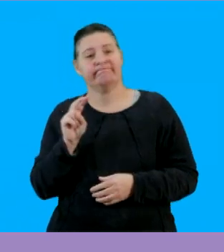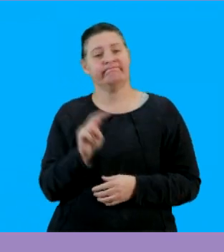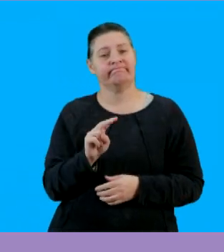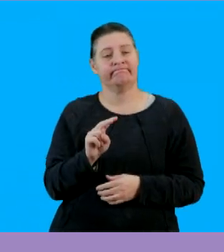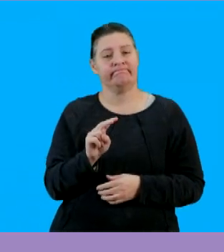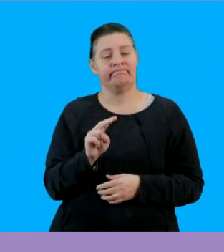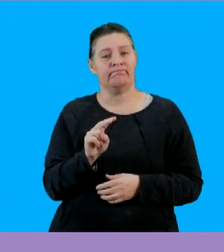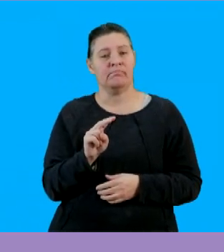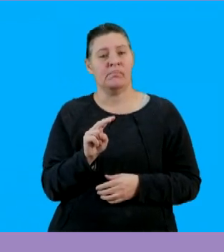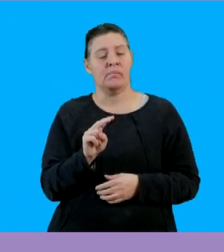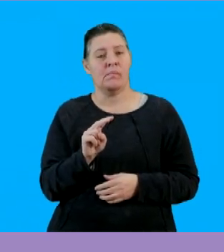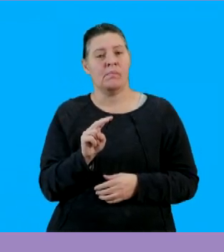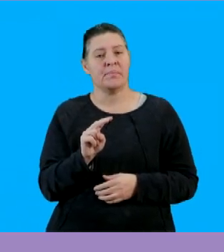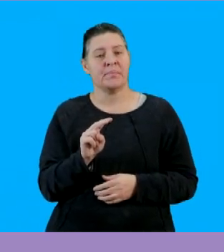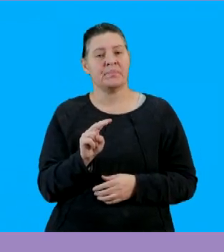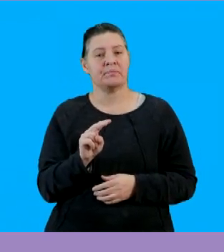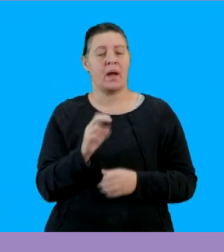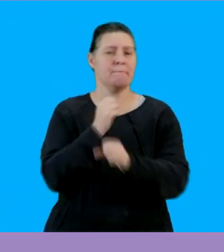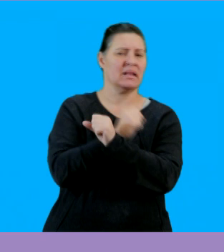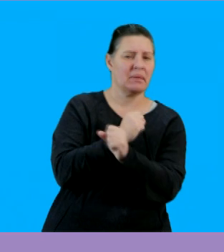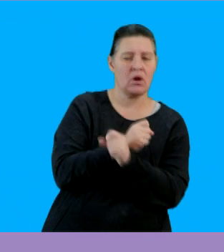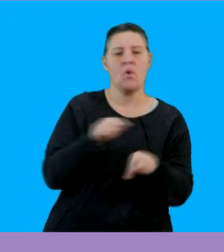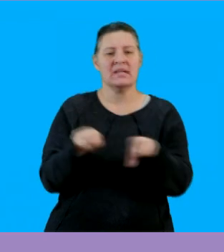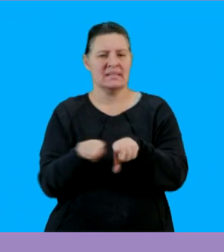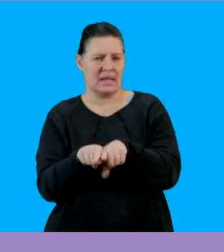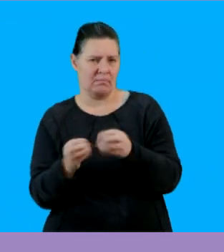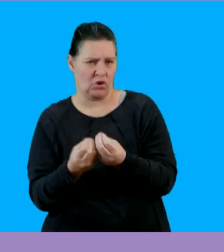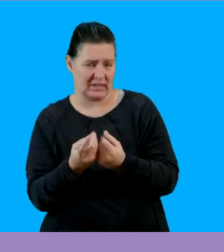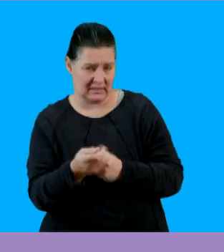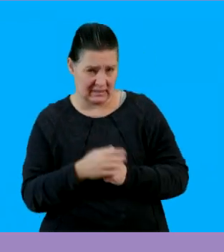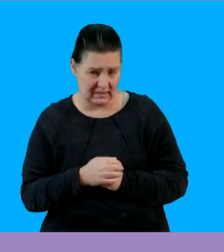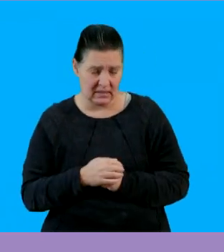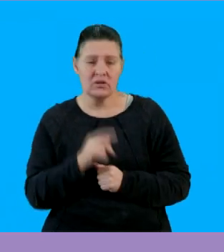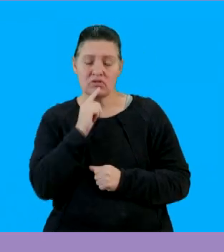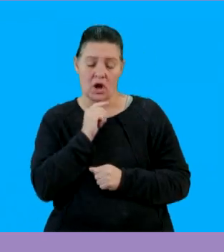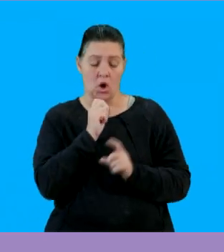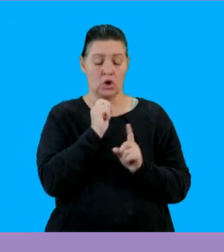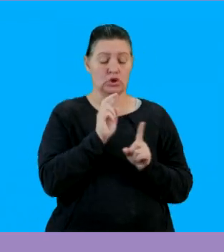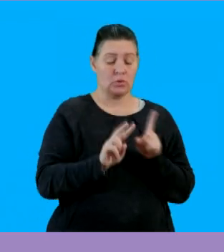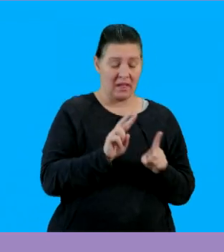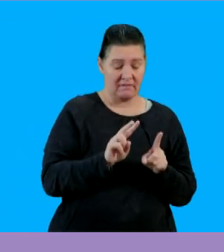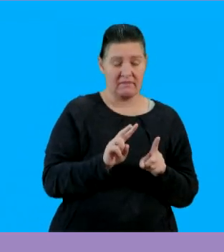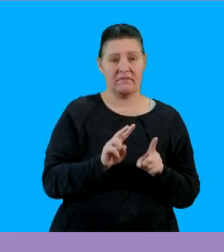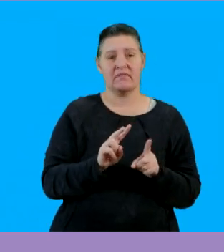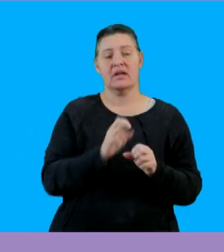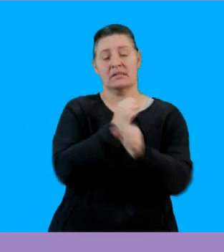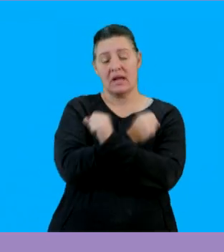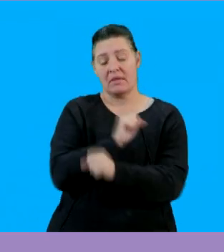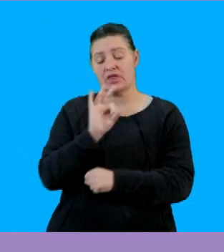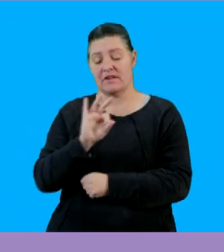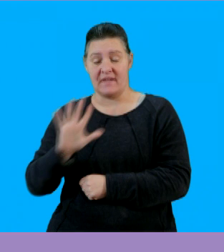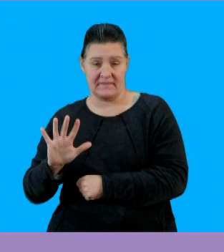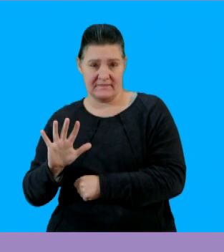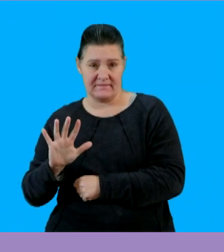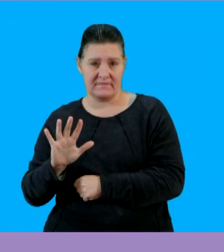look at the same multiplication or the same product. So we are going to say 12 multiplied by